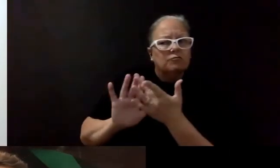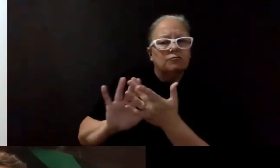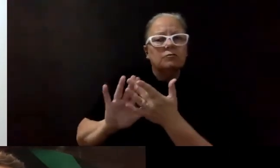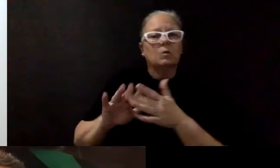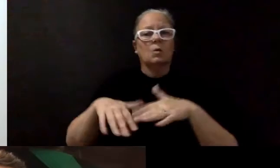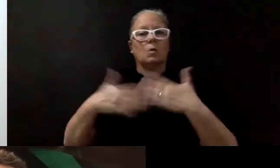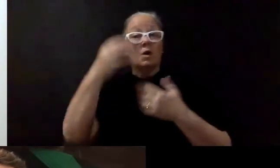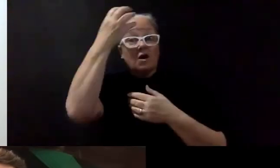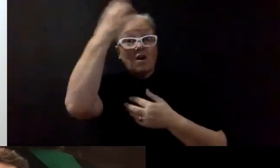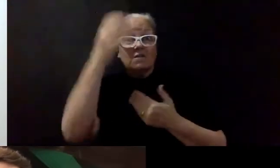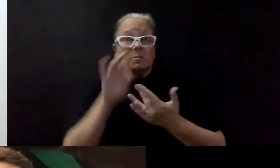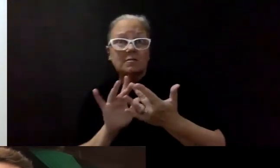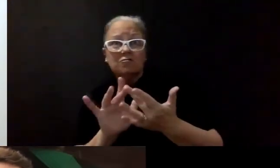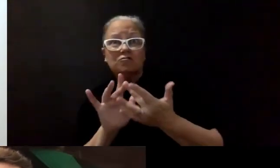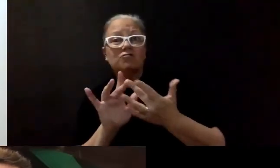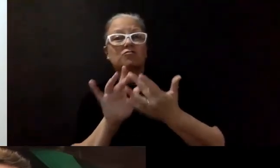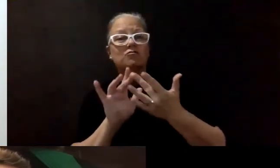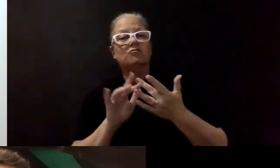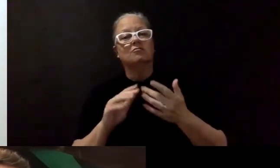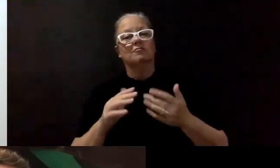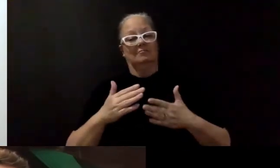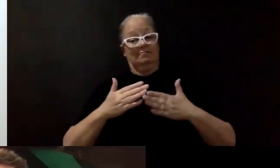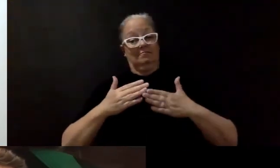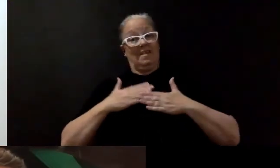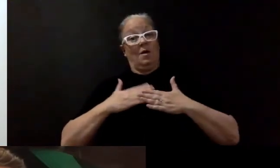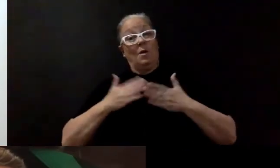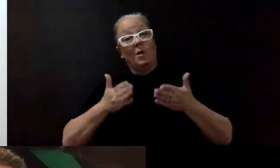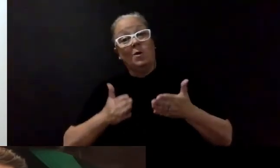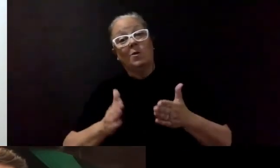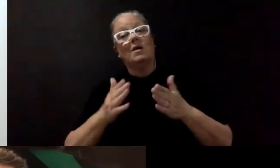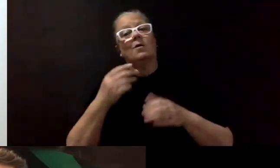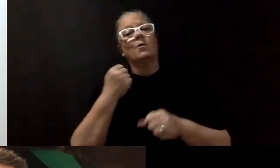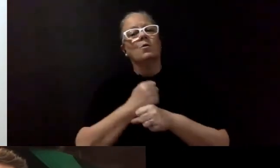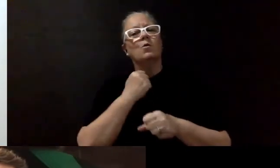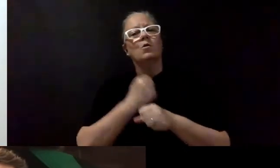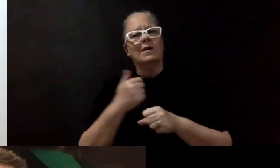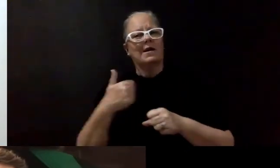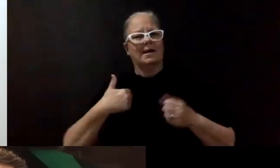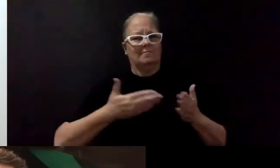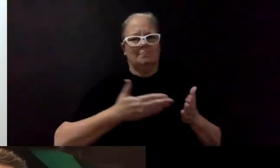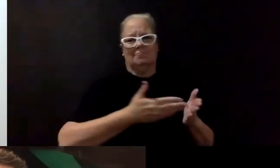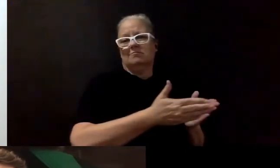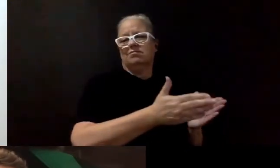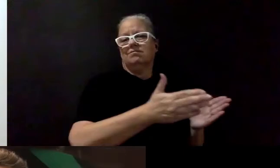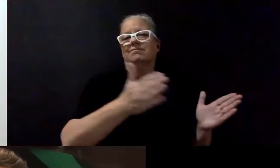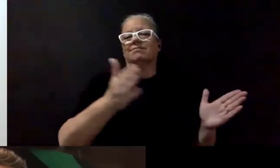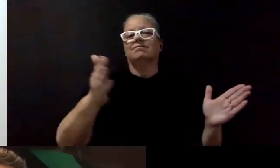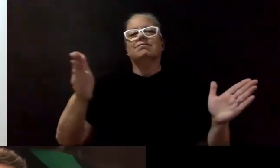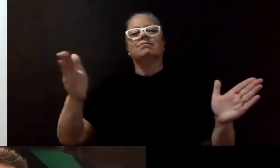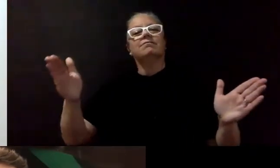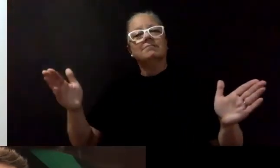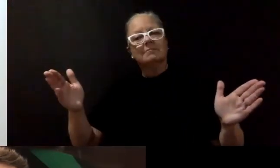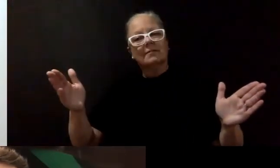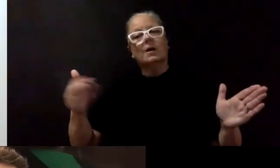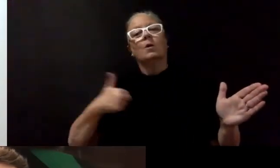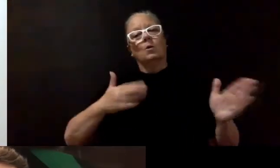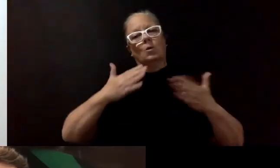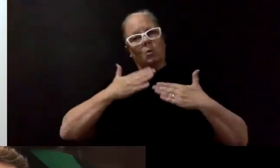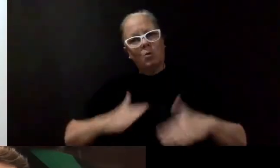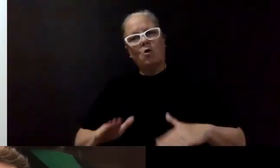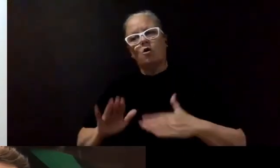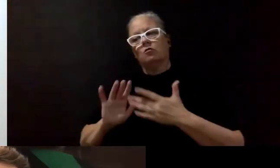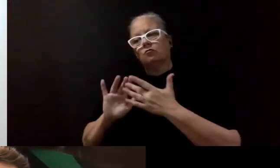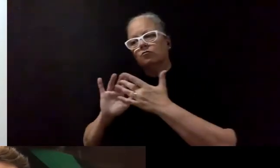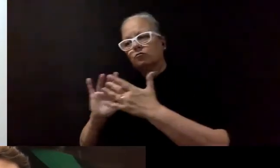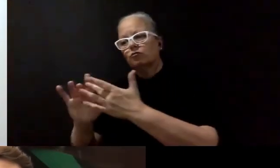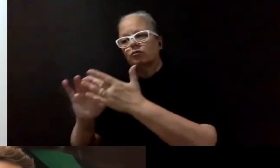government. Our model is agile and connected, and that's really